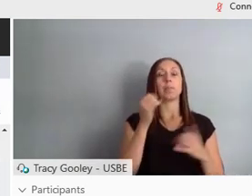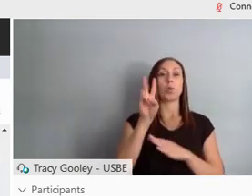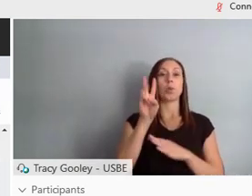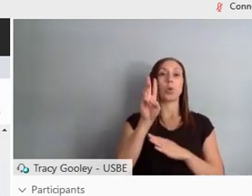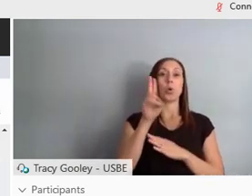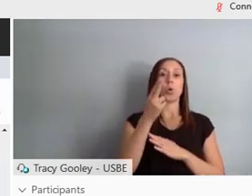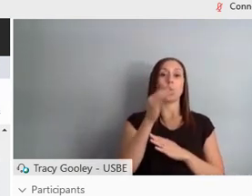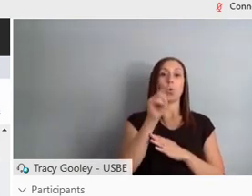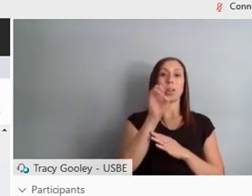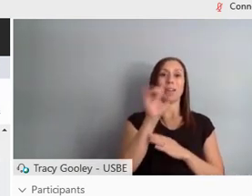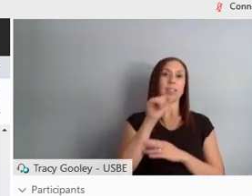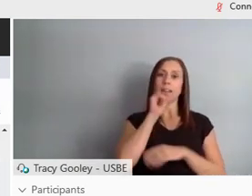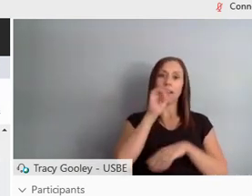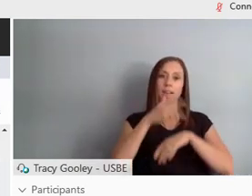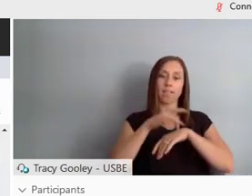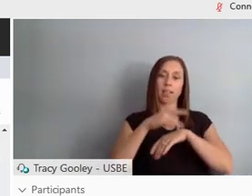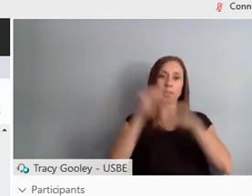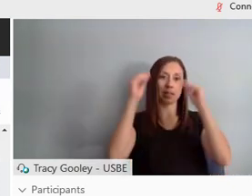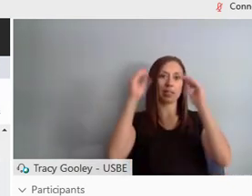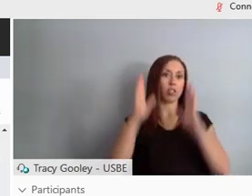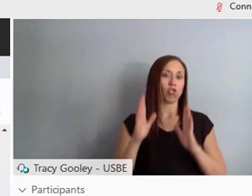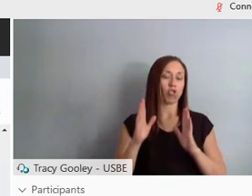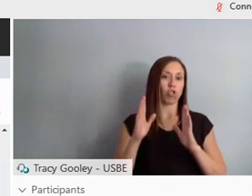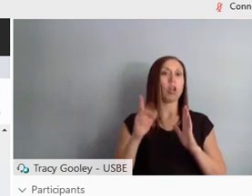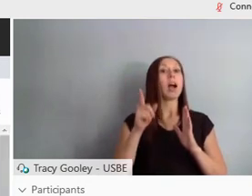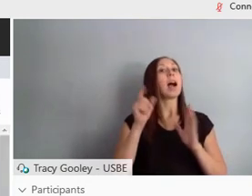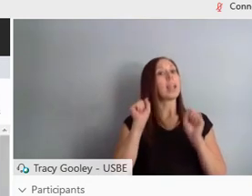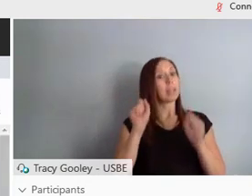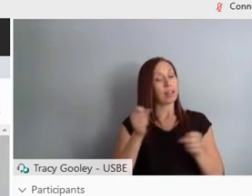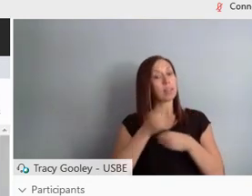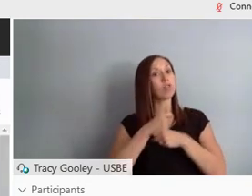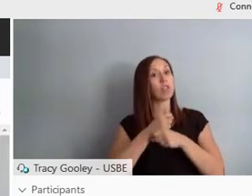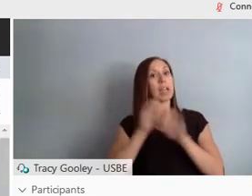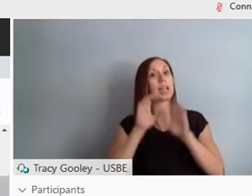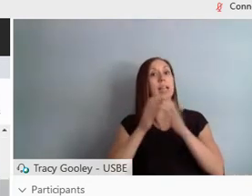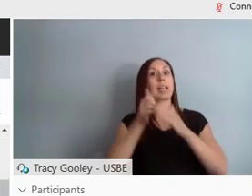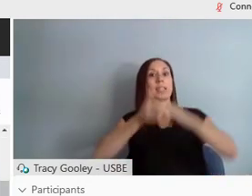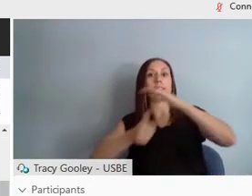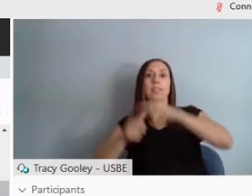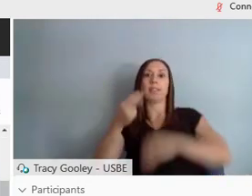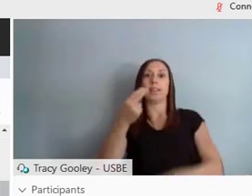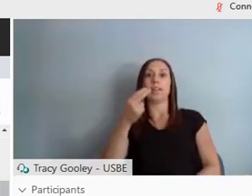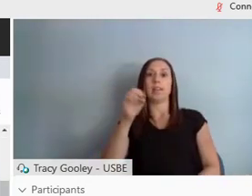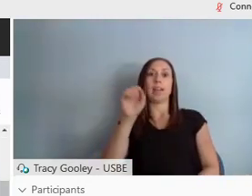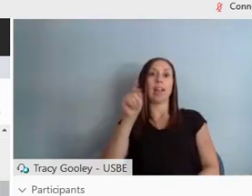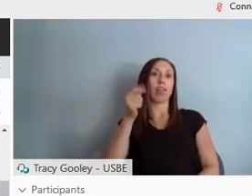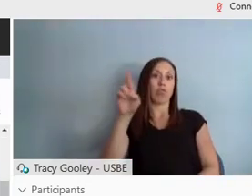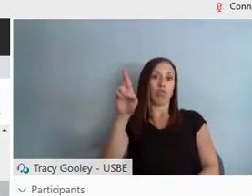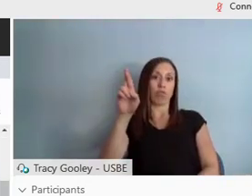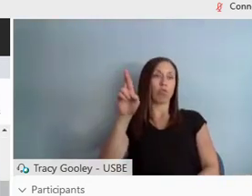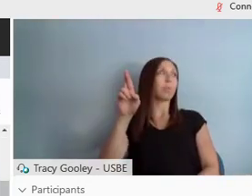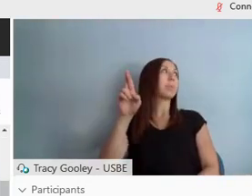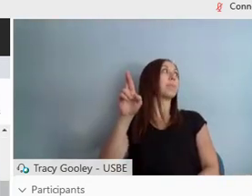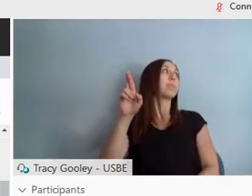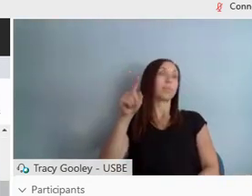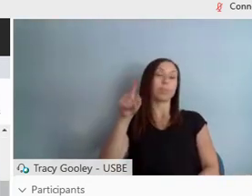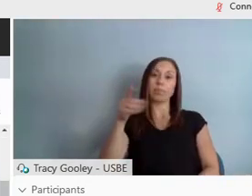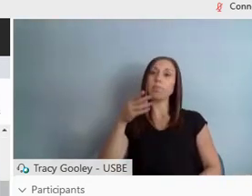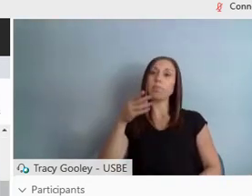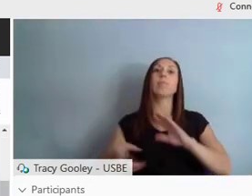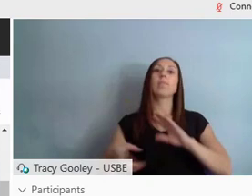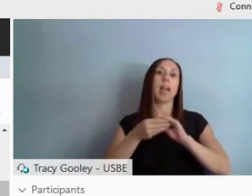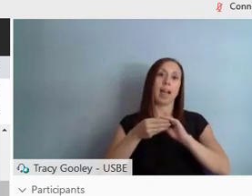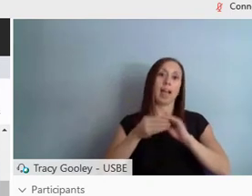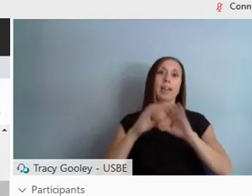not available teacher for here. I can create a class under Heather. So it says here that the classroom is